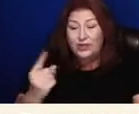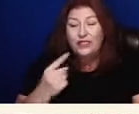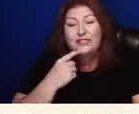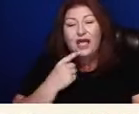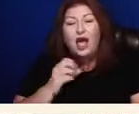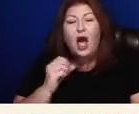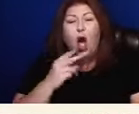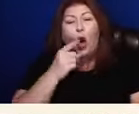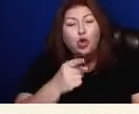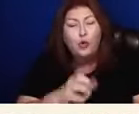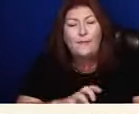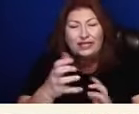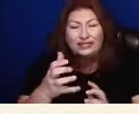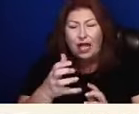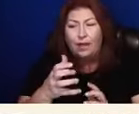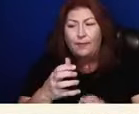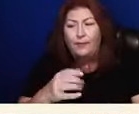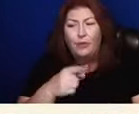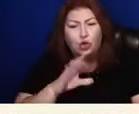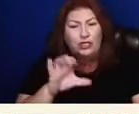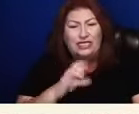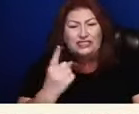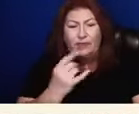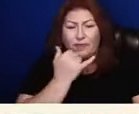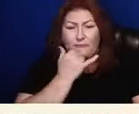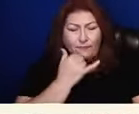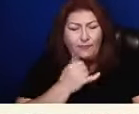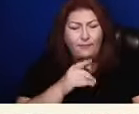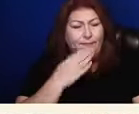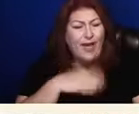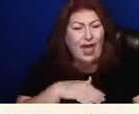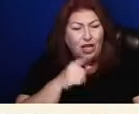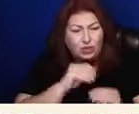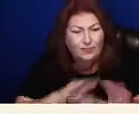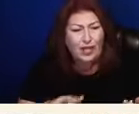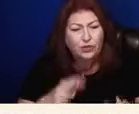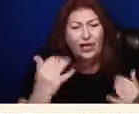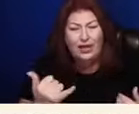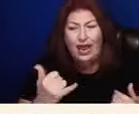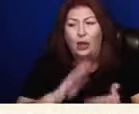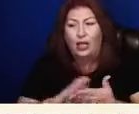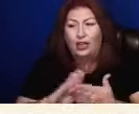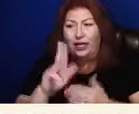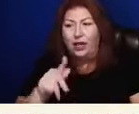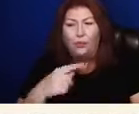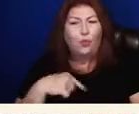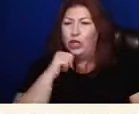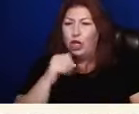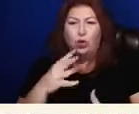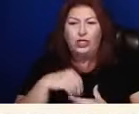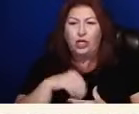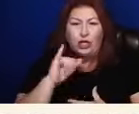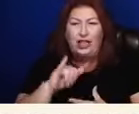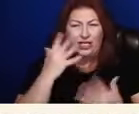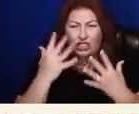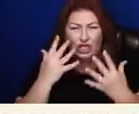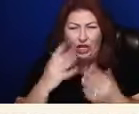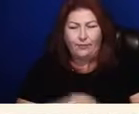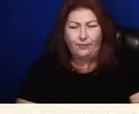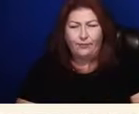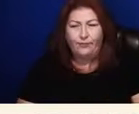messed up, you did something bad, you spilled it, now let's clean it up, we don't internalize that as shame.